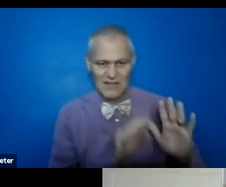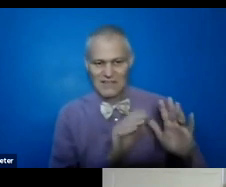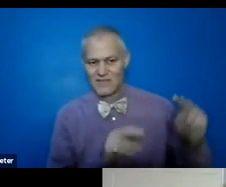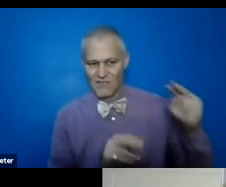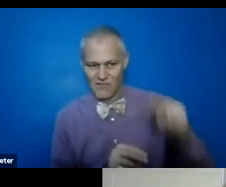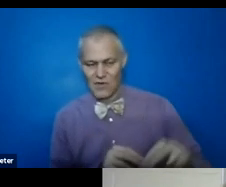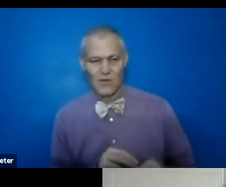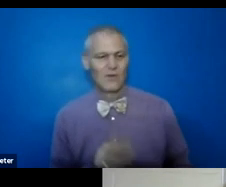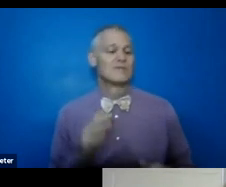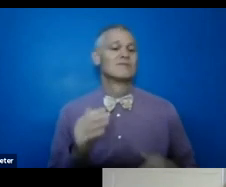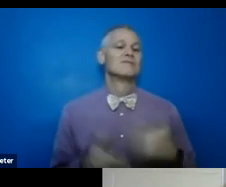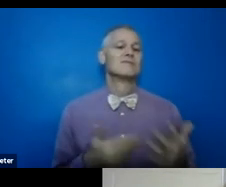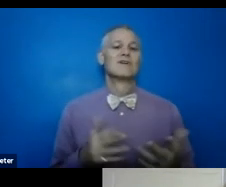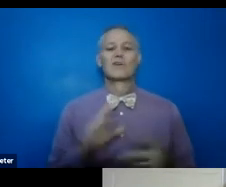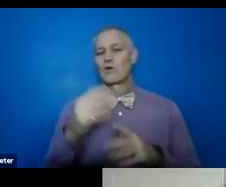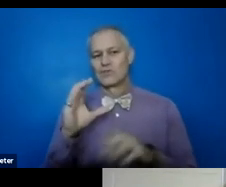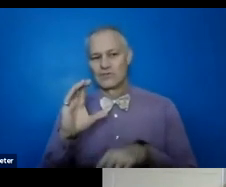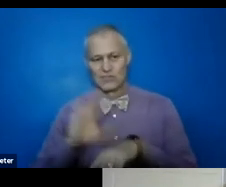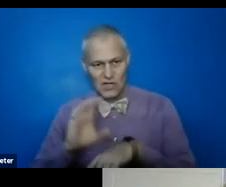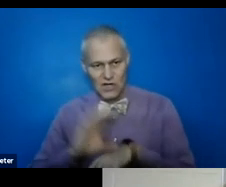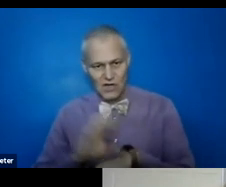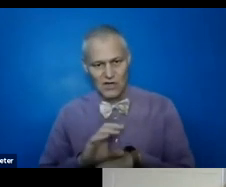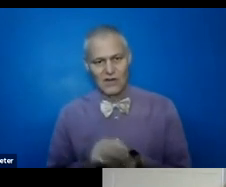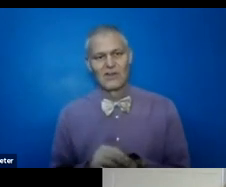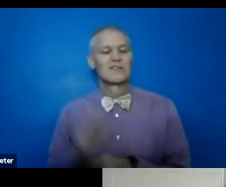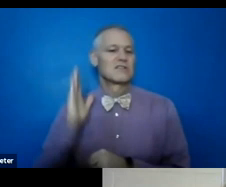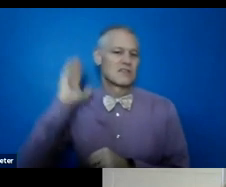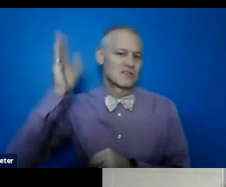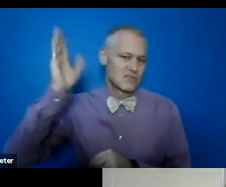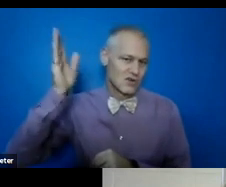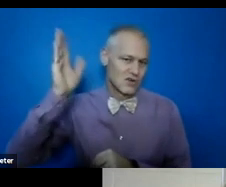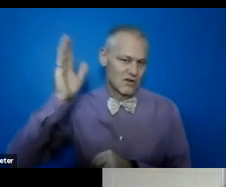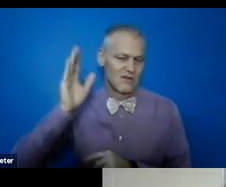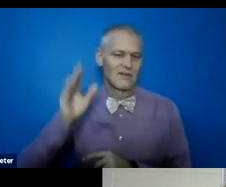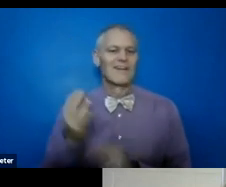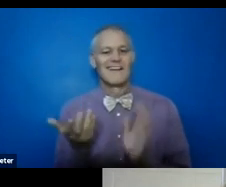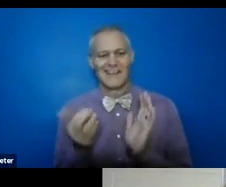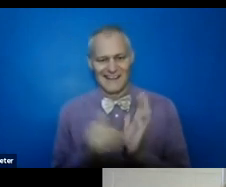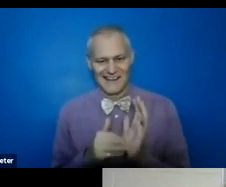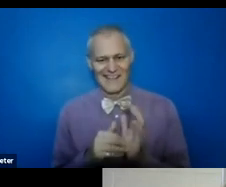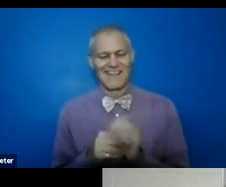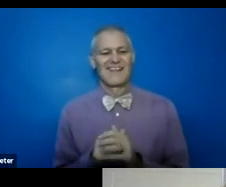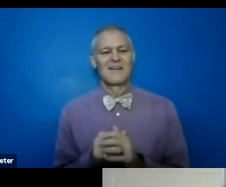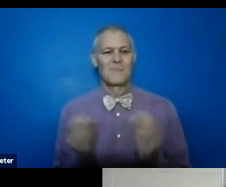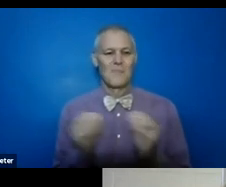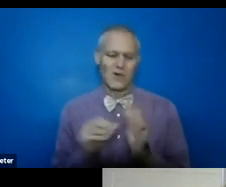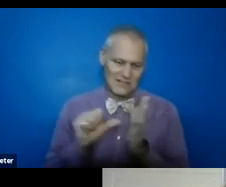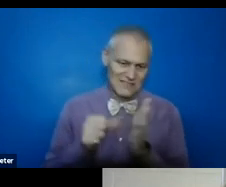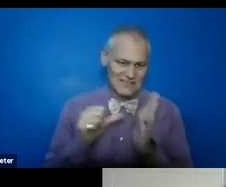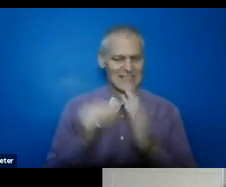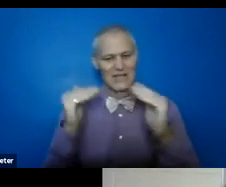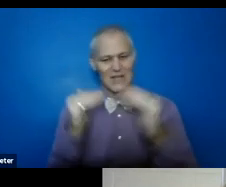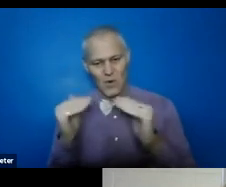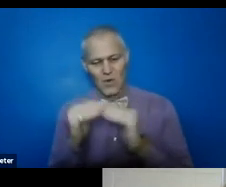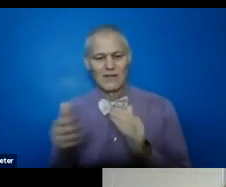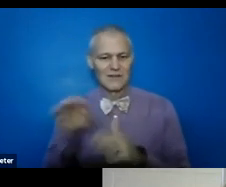You go to, if you're a church going person, you go to church, and the sermon that you're hearing is also like reinforcing more equality. And you just like, as you